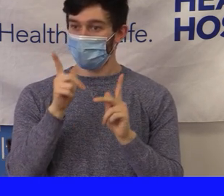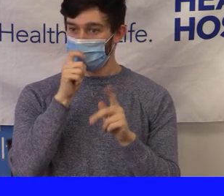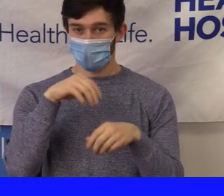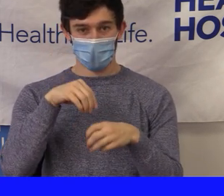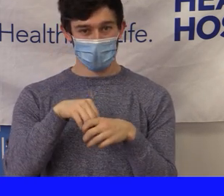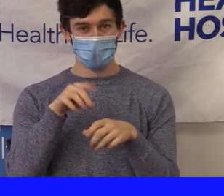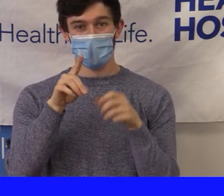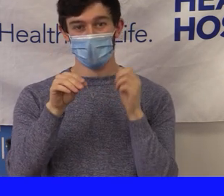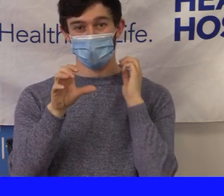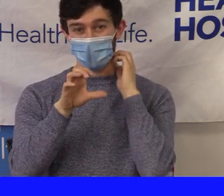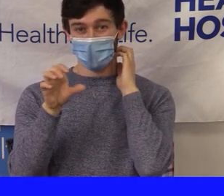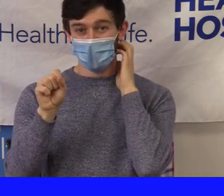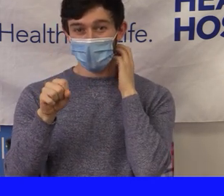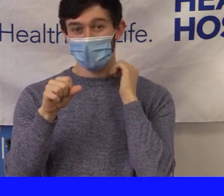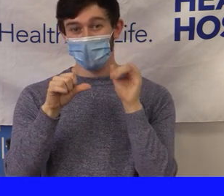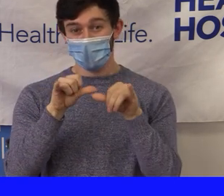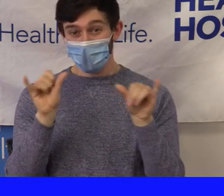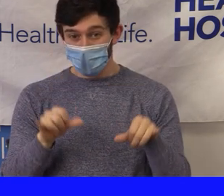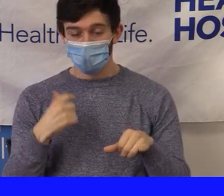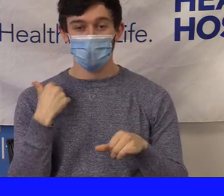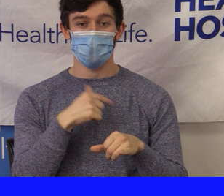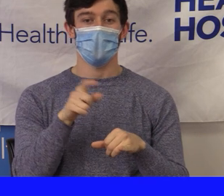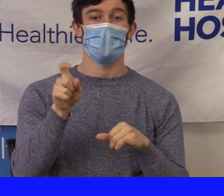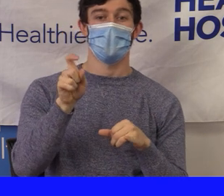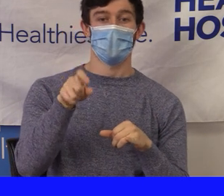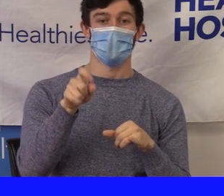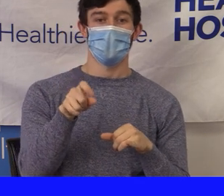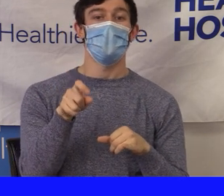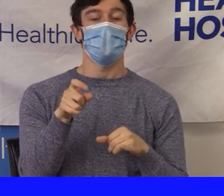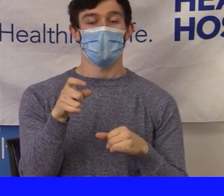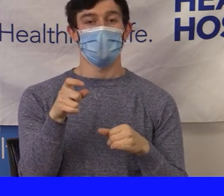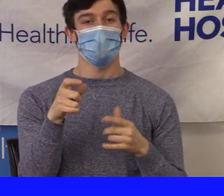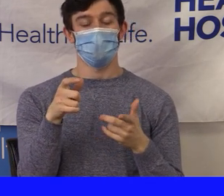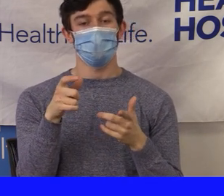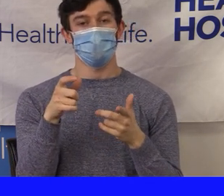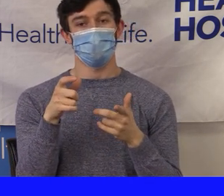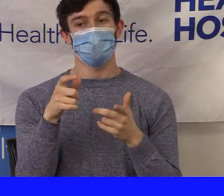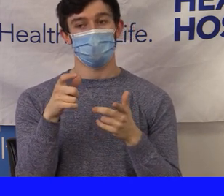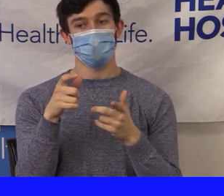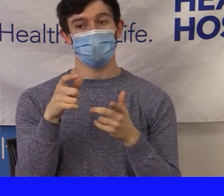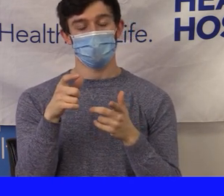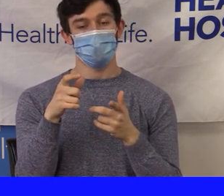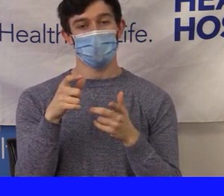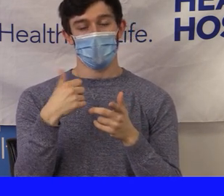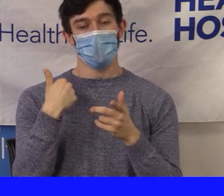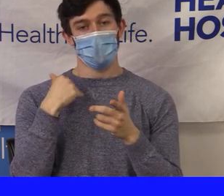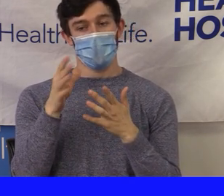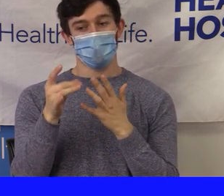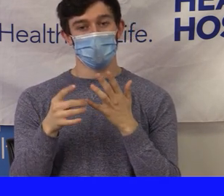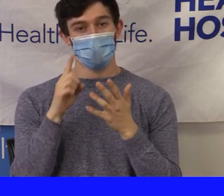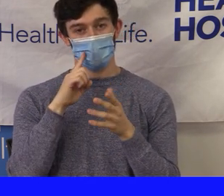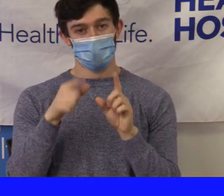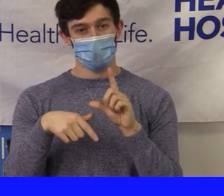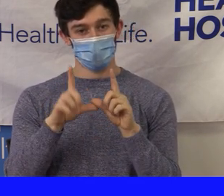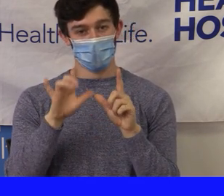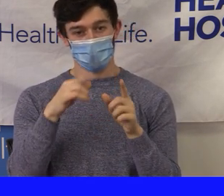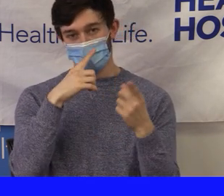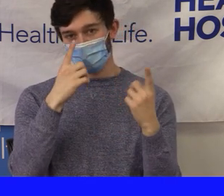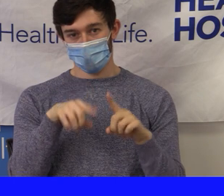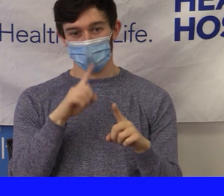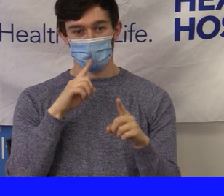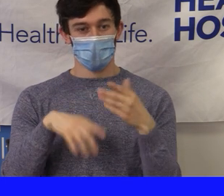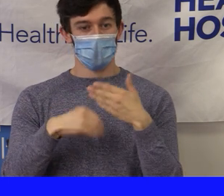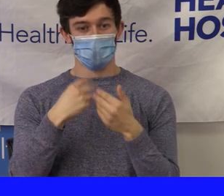Department of Correction, we will need to, CHS, Correctional Health Services, will need to exercise our option to renew the agreement for an additional two-year